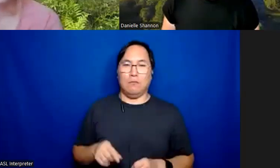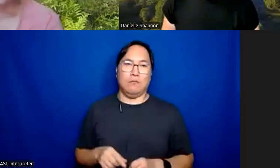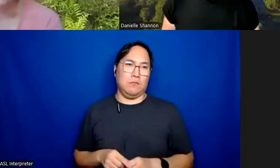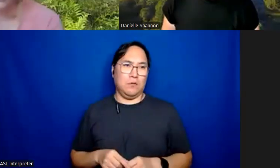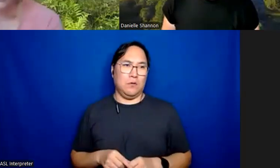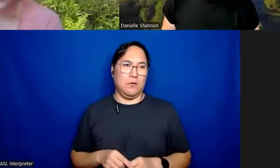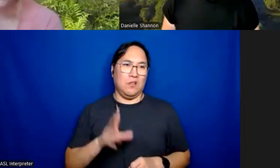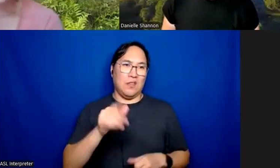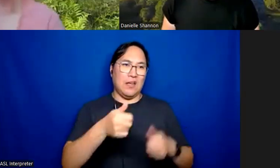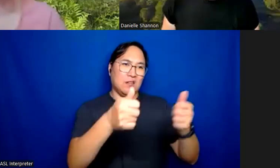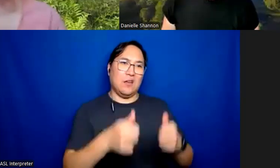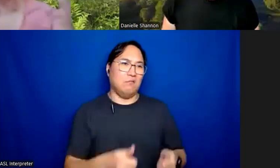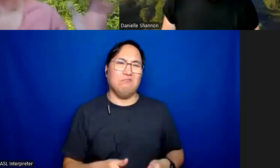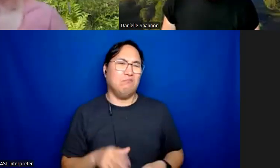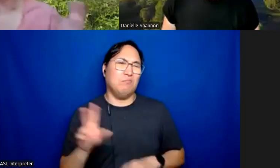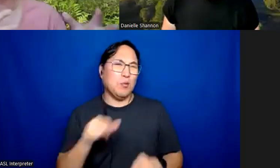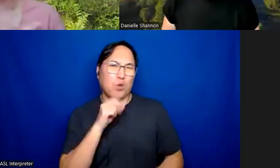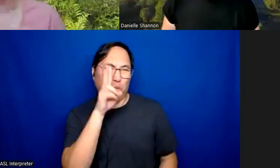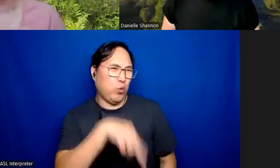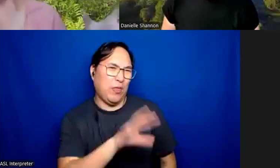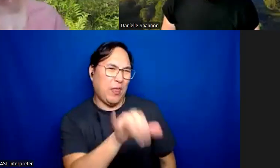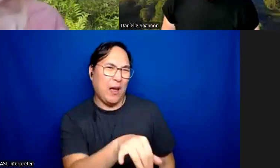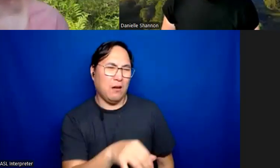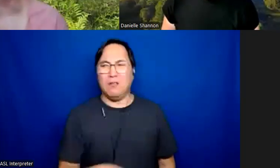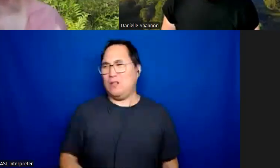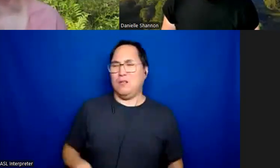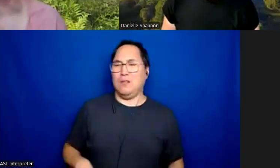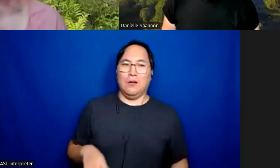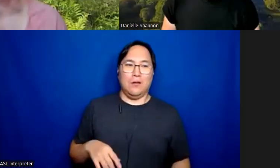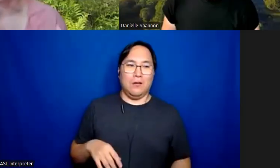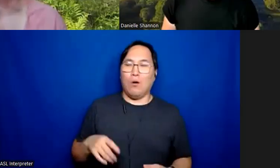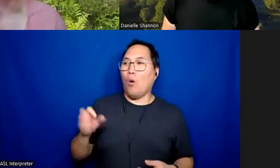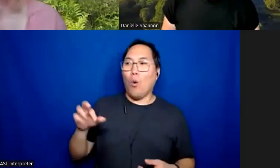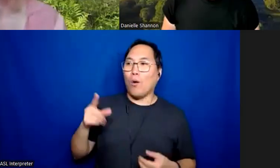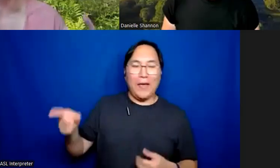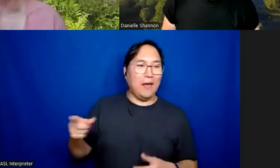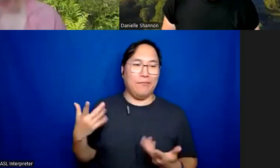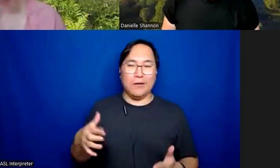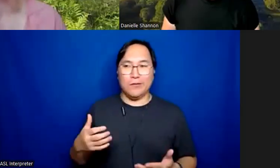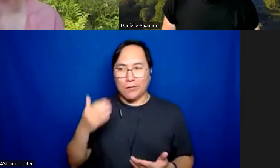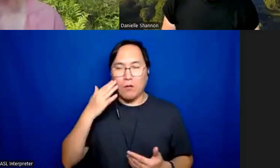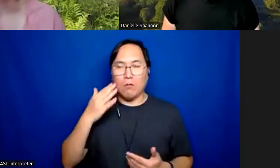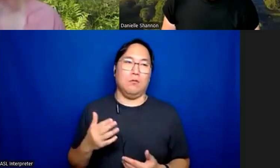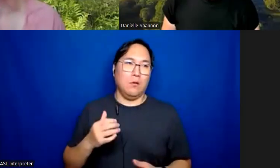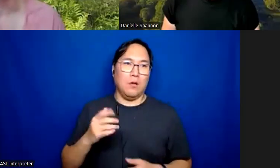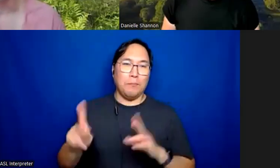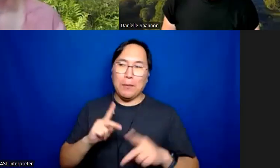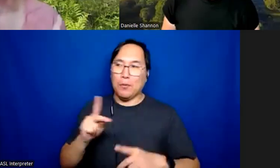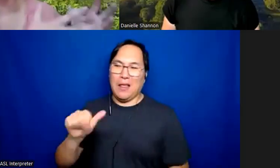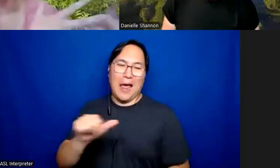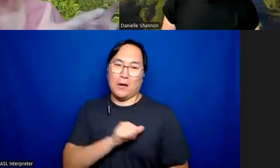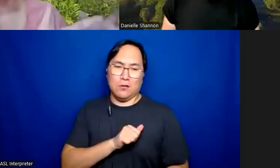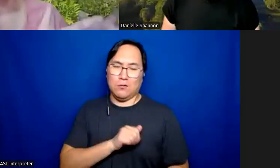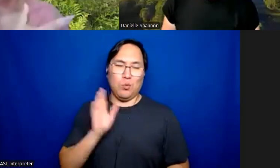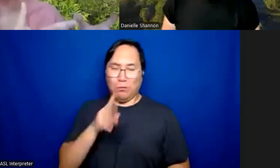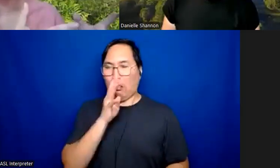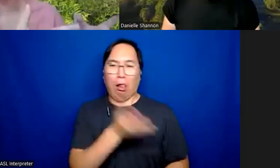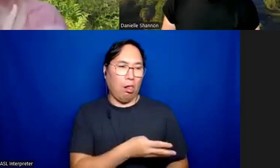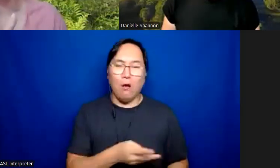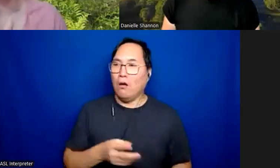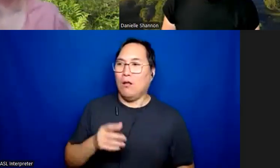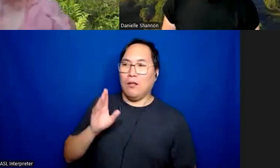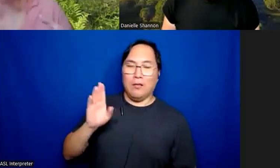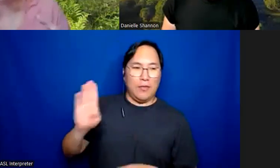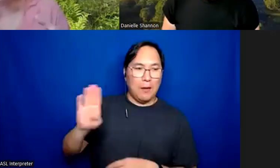put up that sign and no one's going to read it. Or, you know, like they have done extensive research on attitudes, motivations, behavior, which is all,